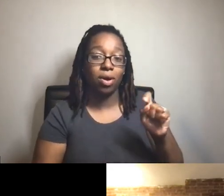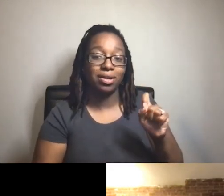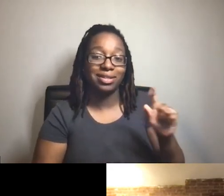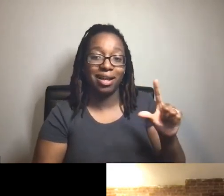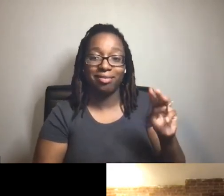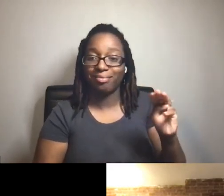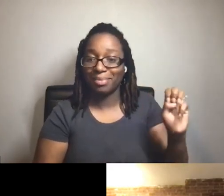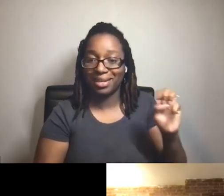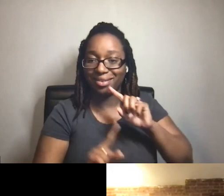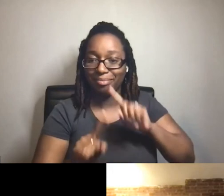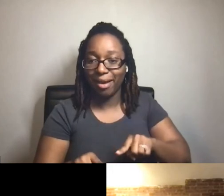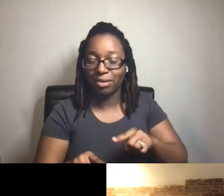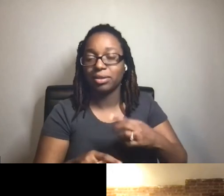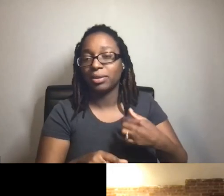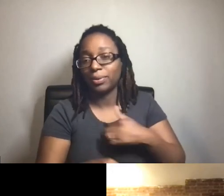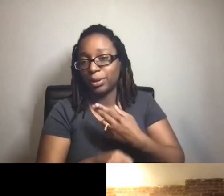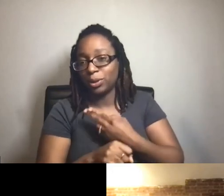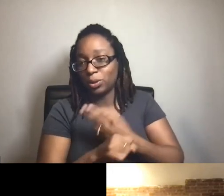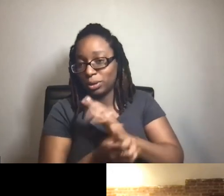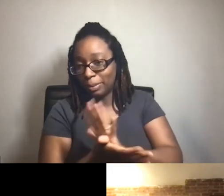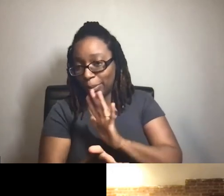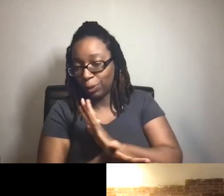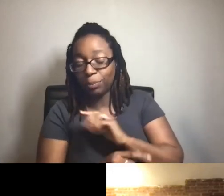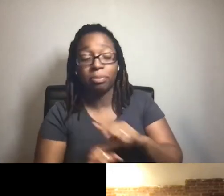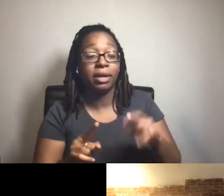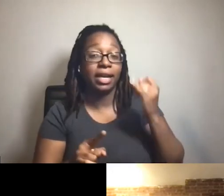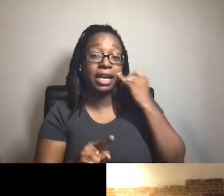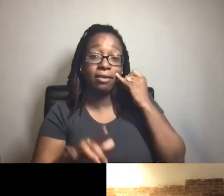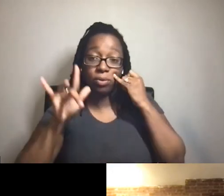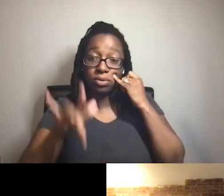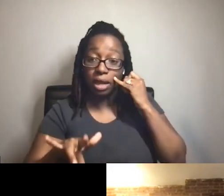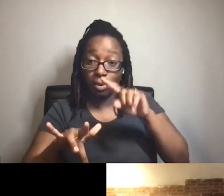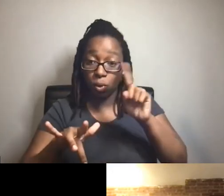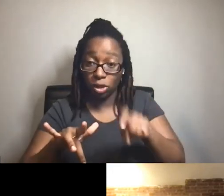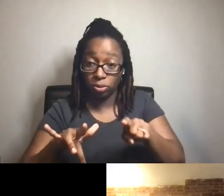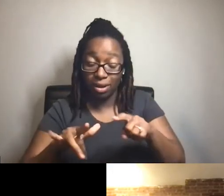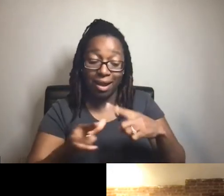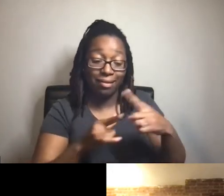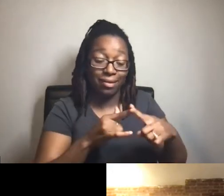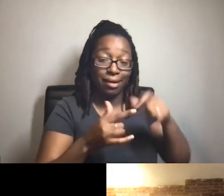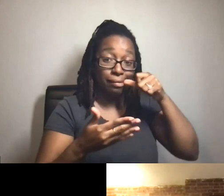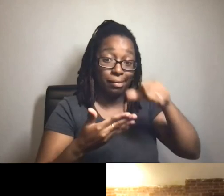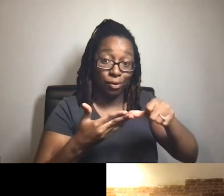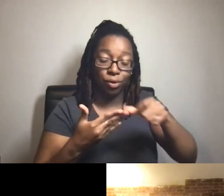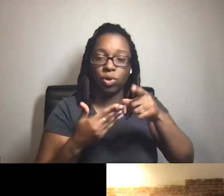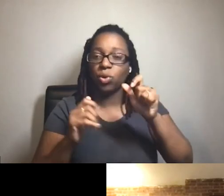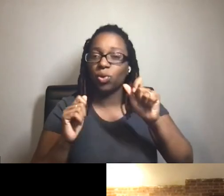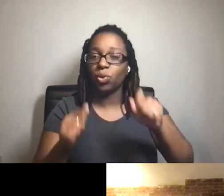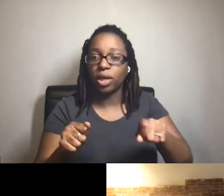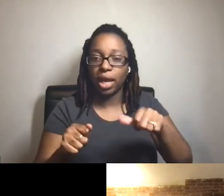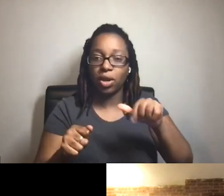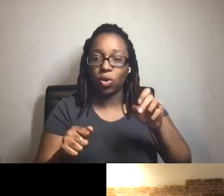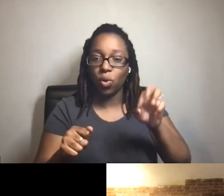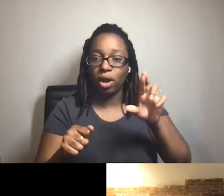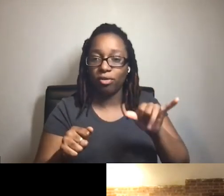paper. So if you type a question mark and then followed by a corresponding letter, you can sort of query your musical score. So